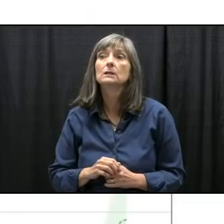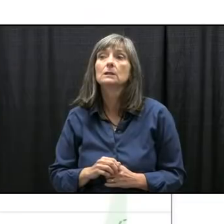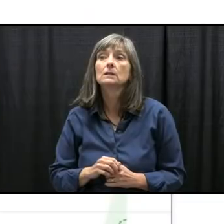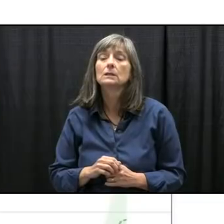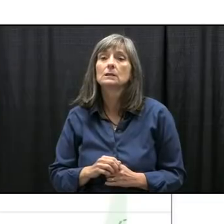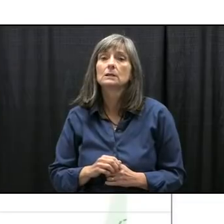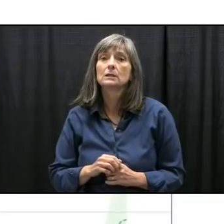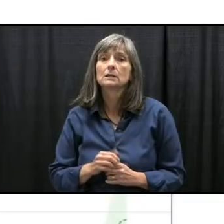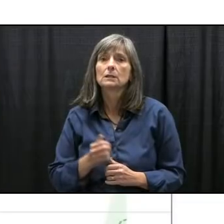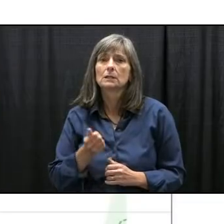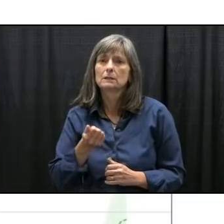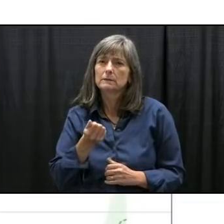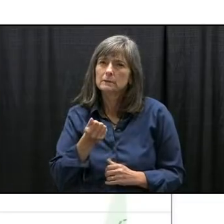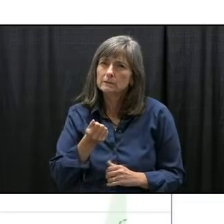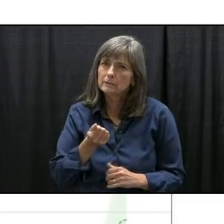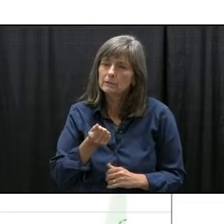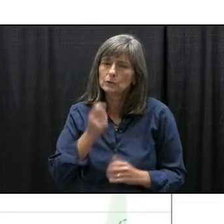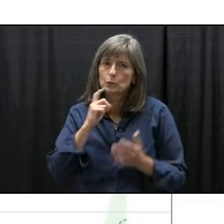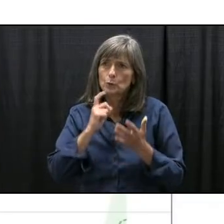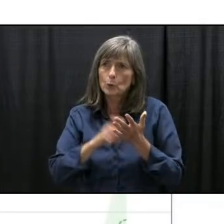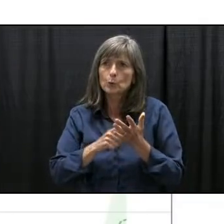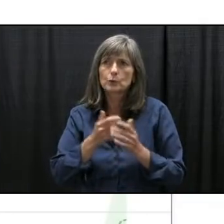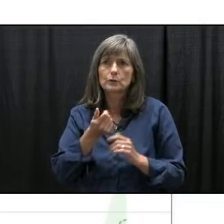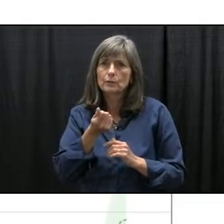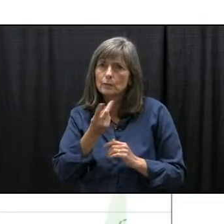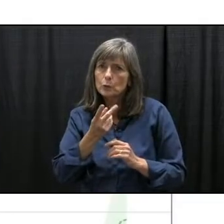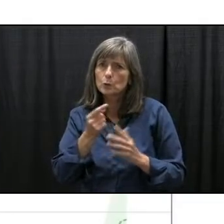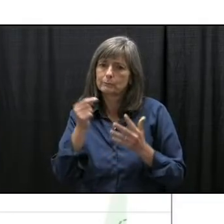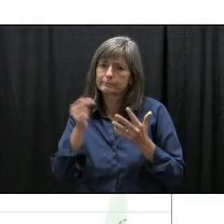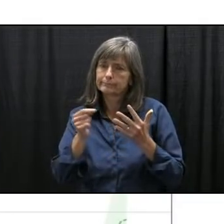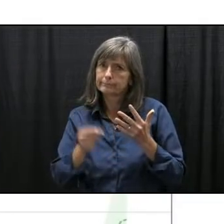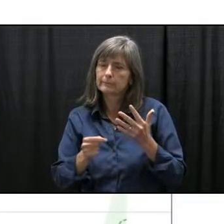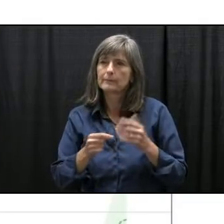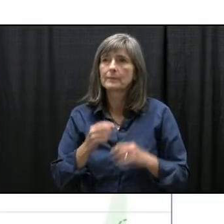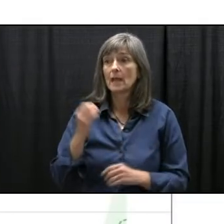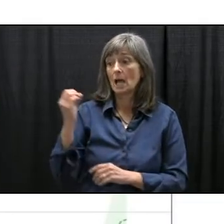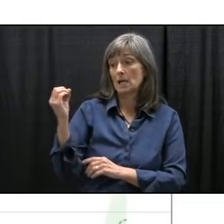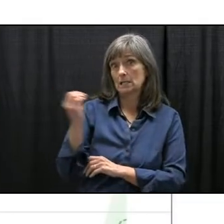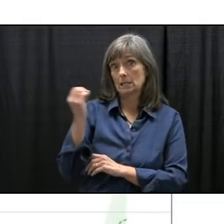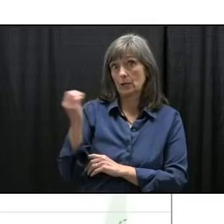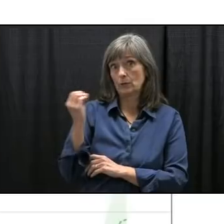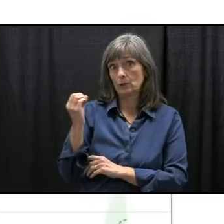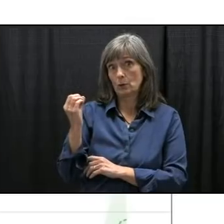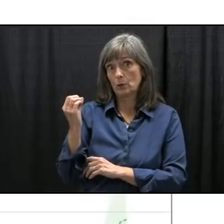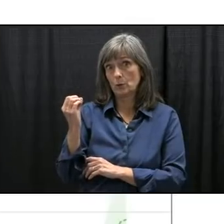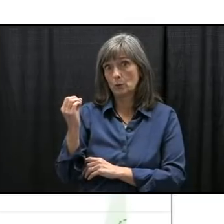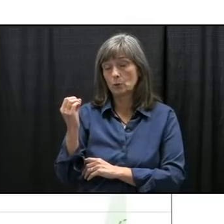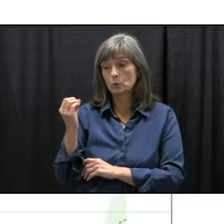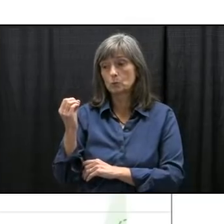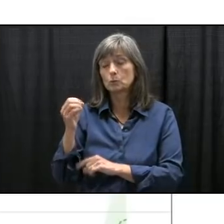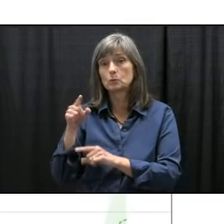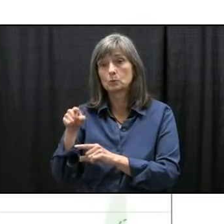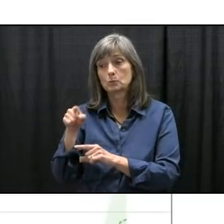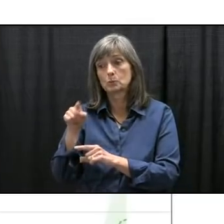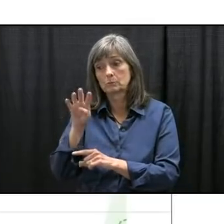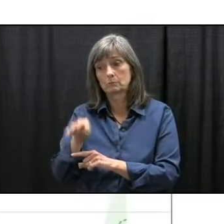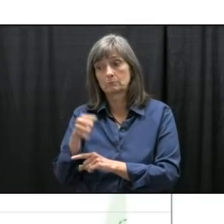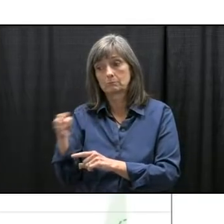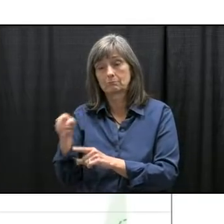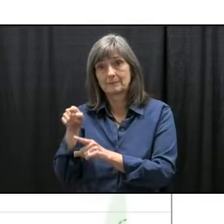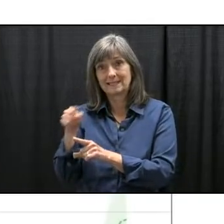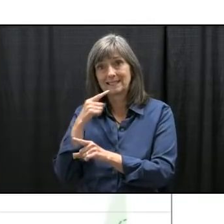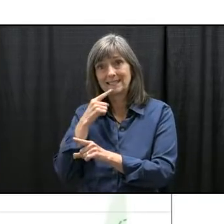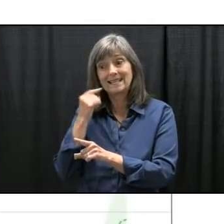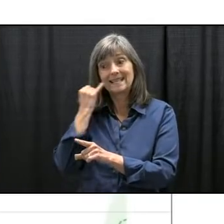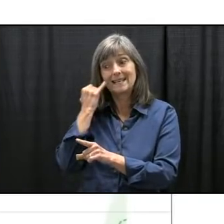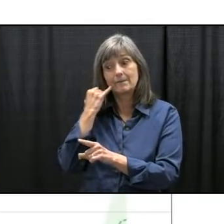really important determining factors. So if you look at, for instance, the Ontario Science Table, what they have stated is that